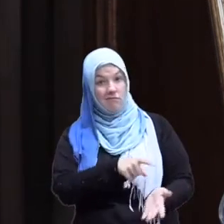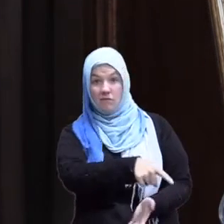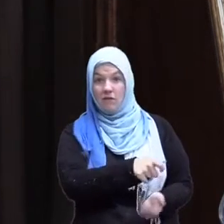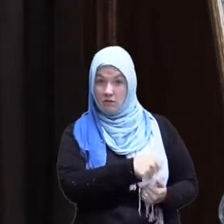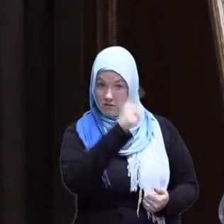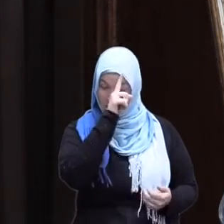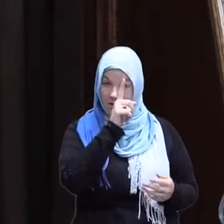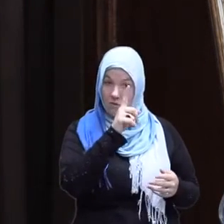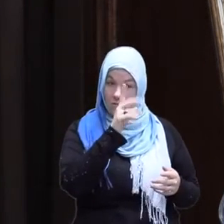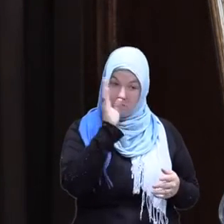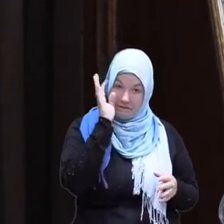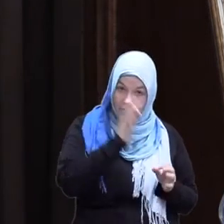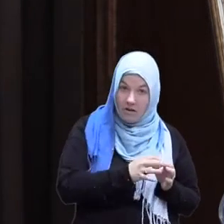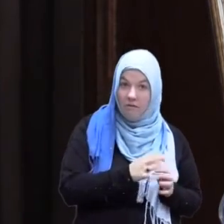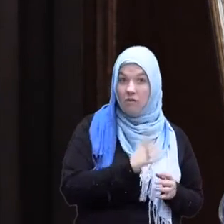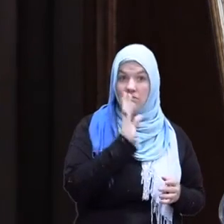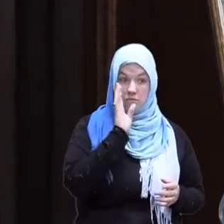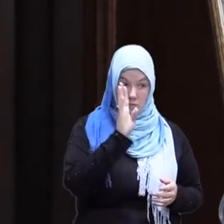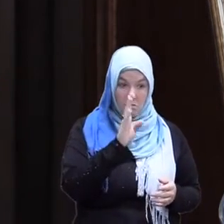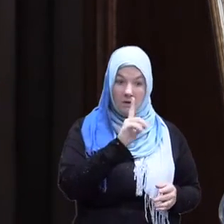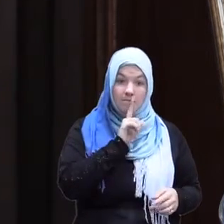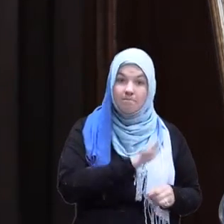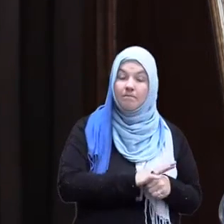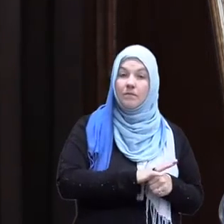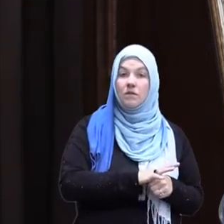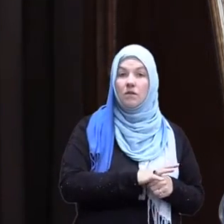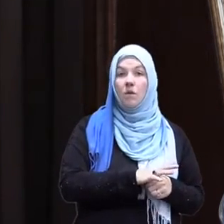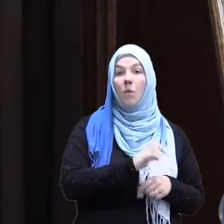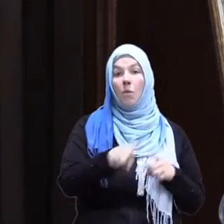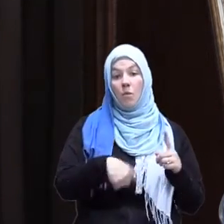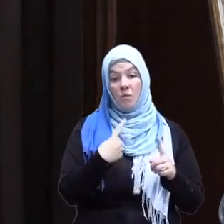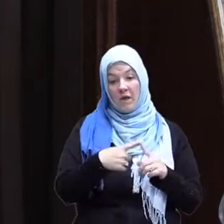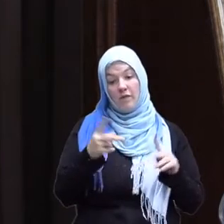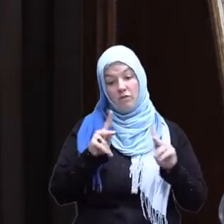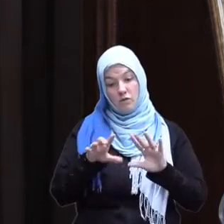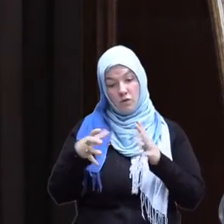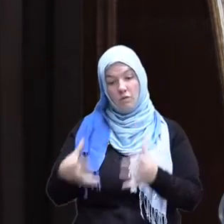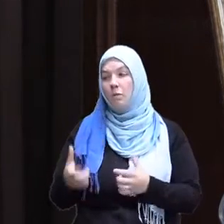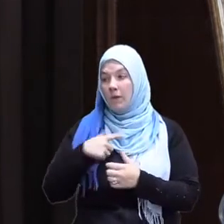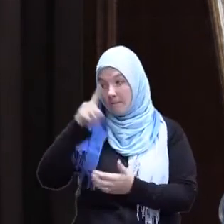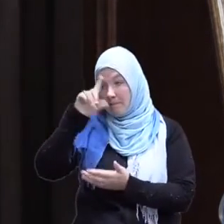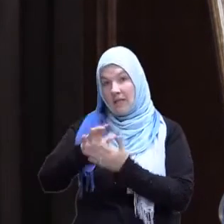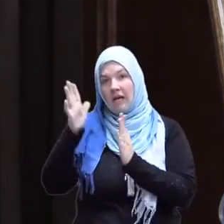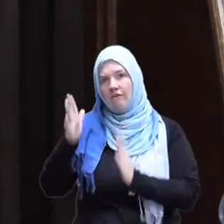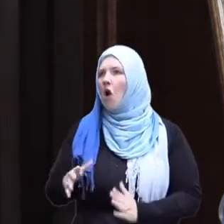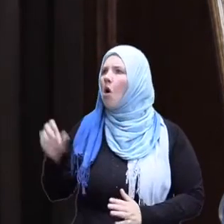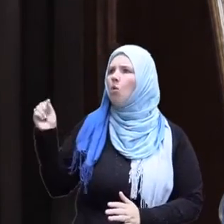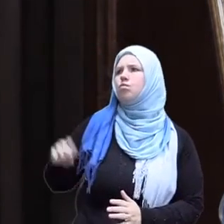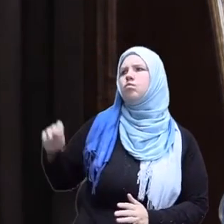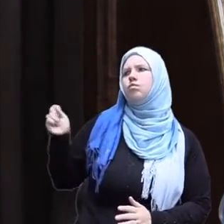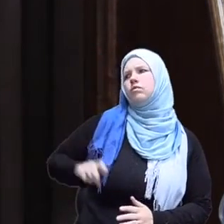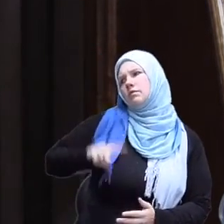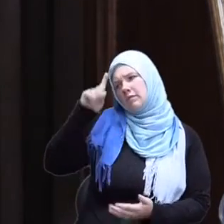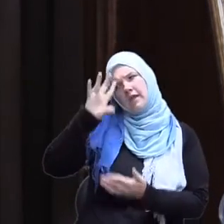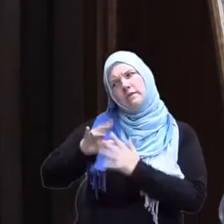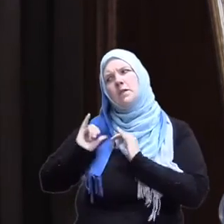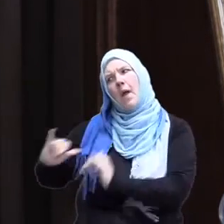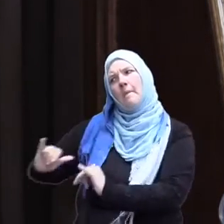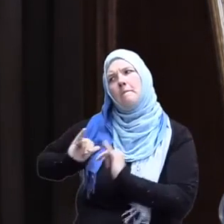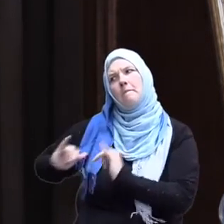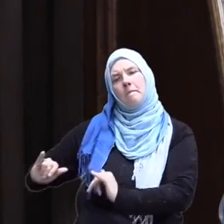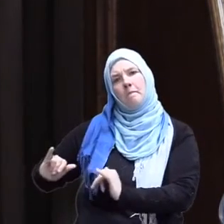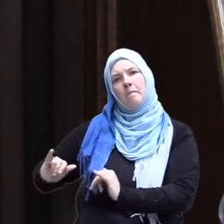And when they meet the believers, they say, we believed. And when they are with each